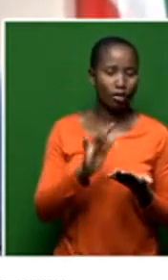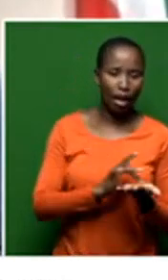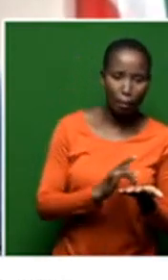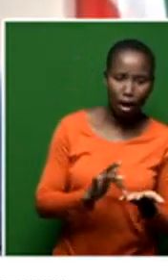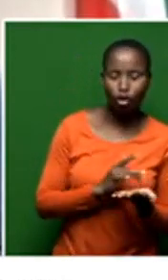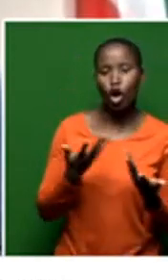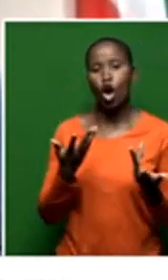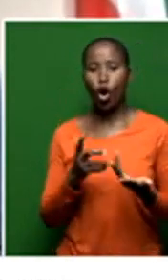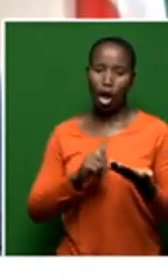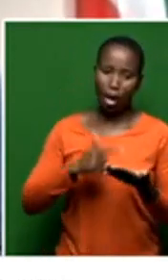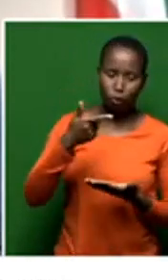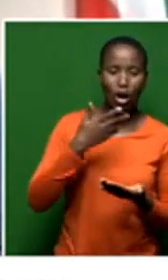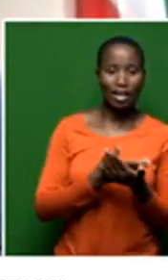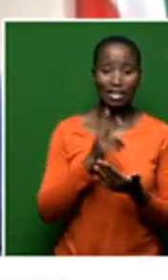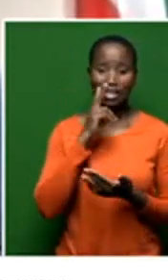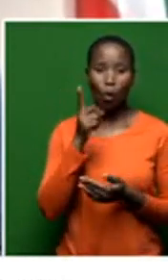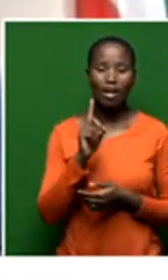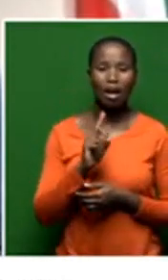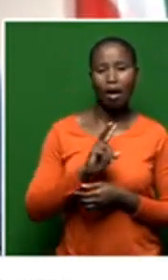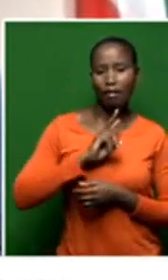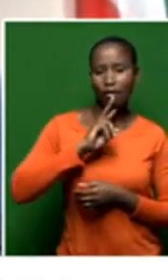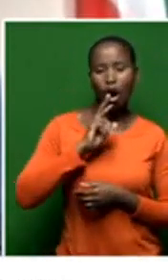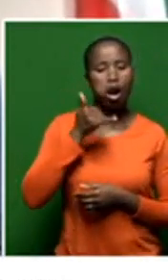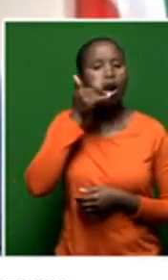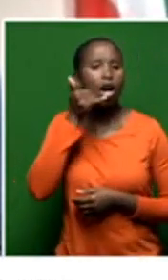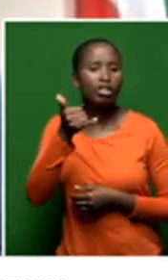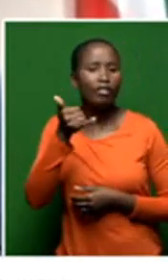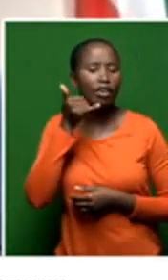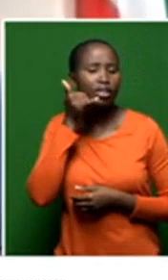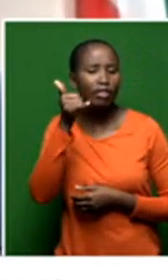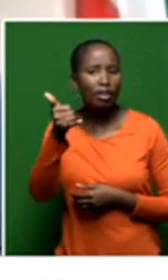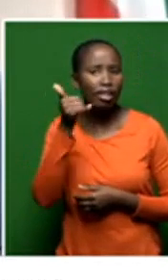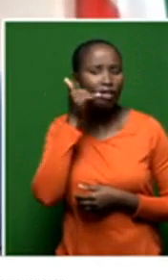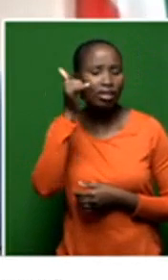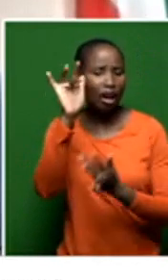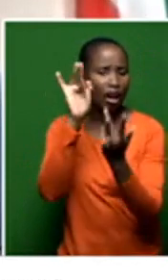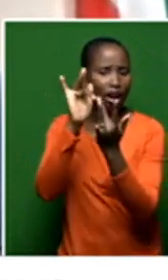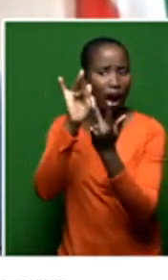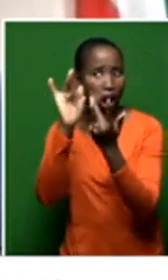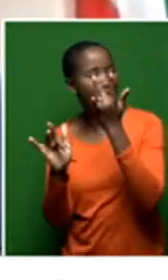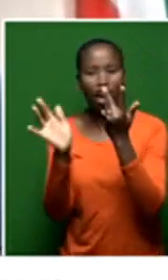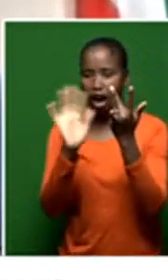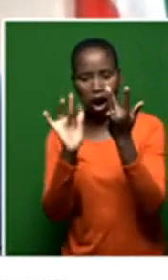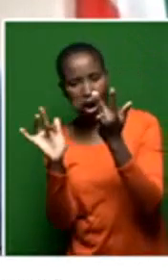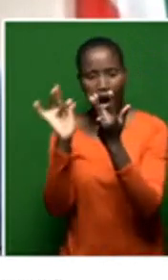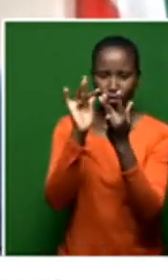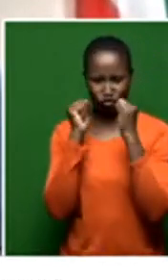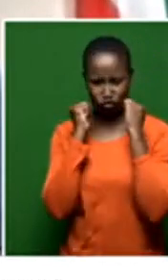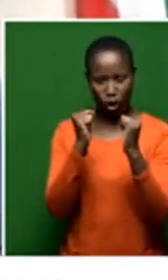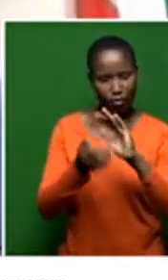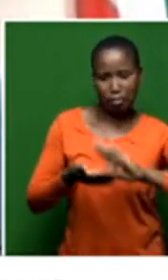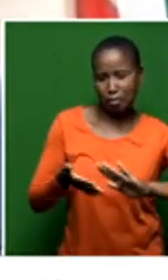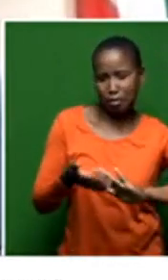improved voice call quality. We will start to see improved reach in the